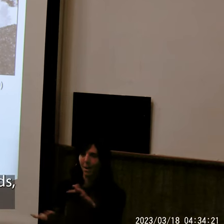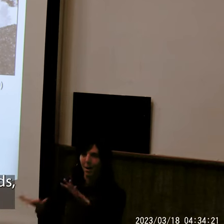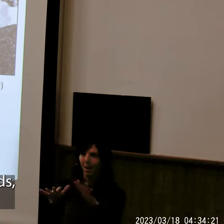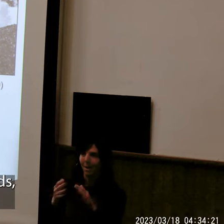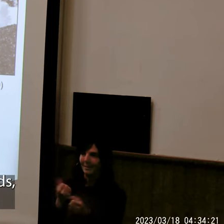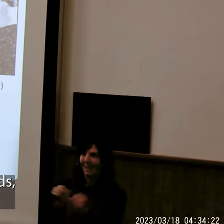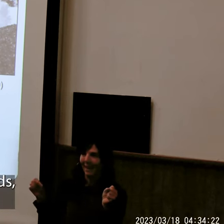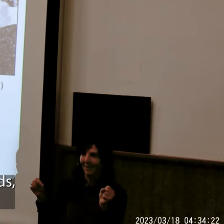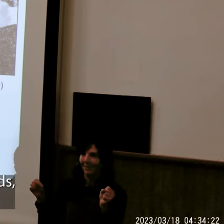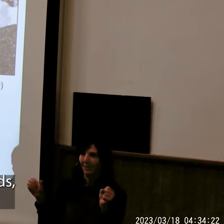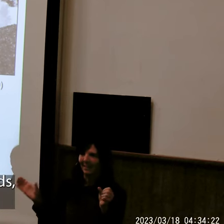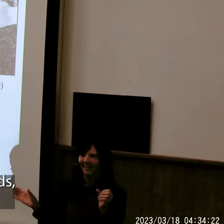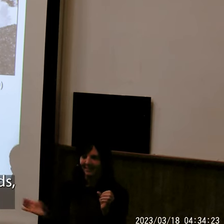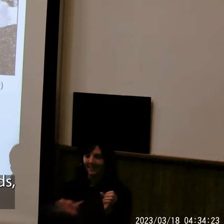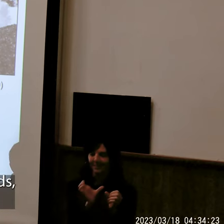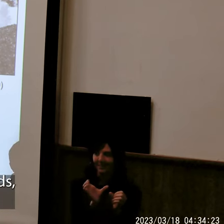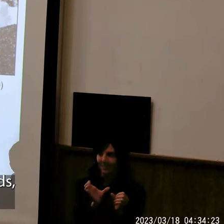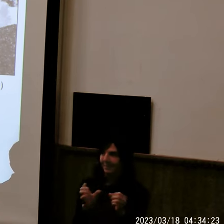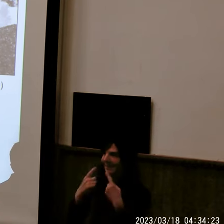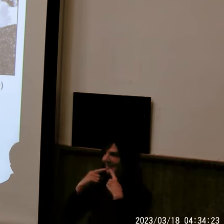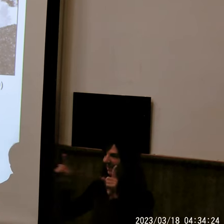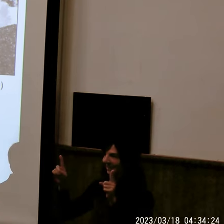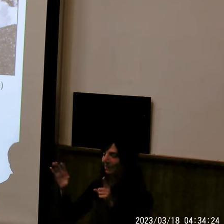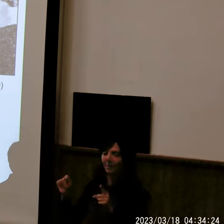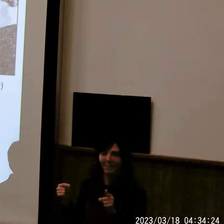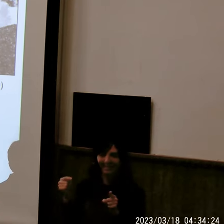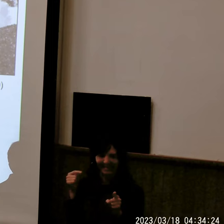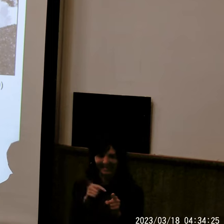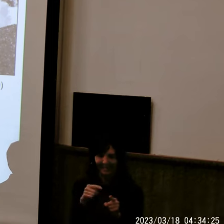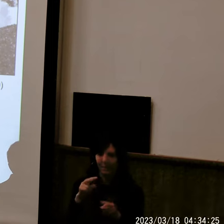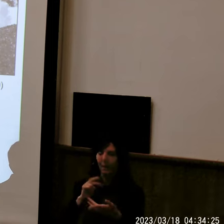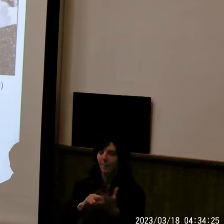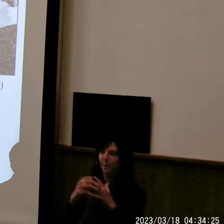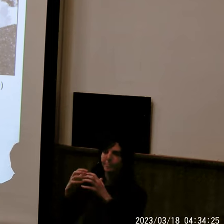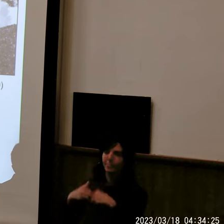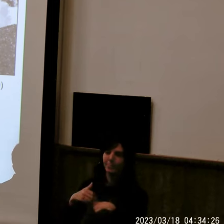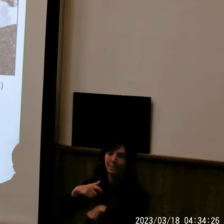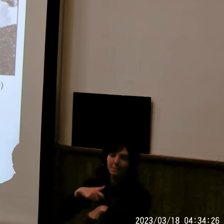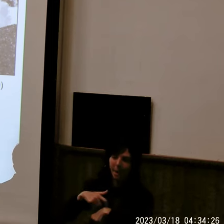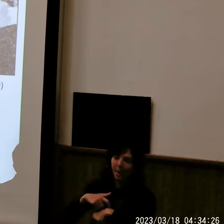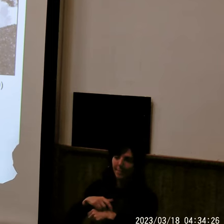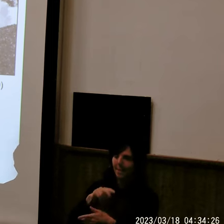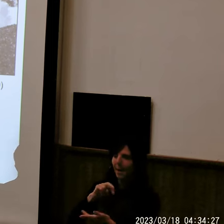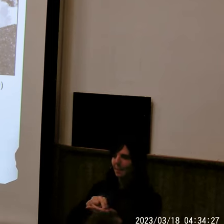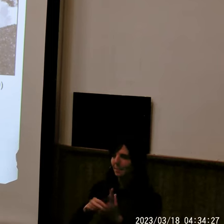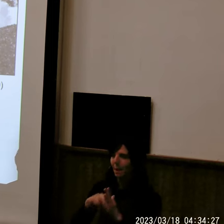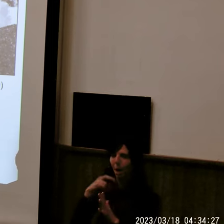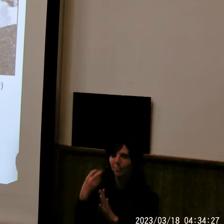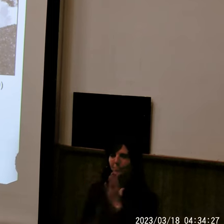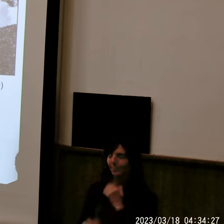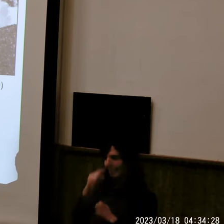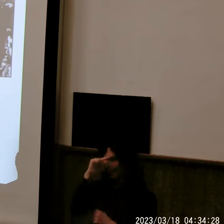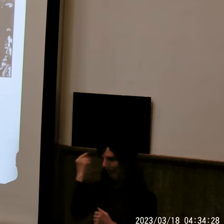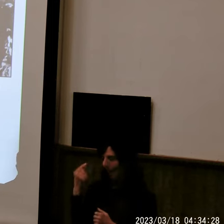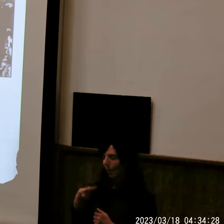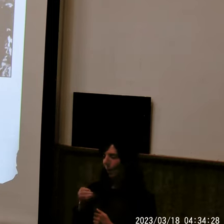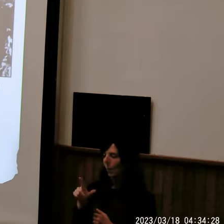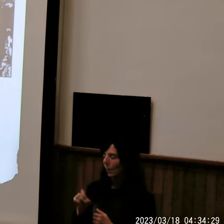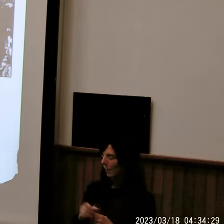eventually succeeds, but in doing so, she must face the total collapse of time and meaning inside the abyss of the black hole.